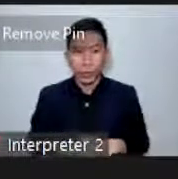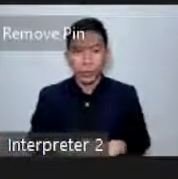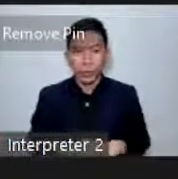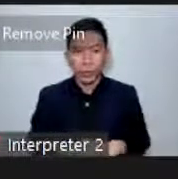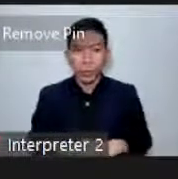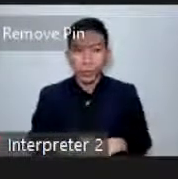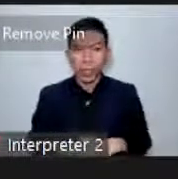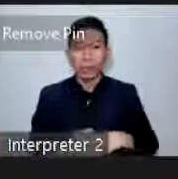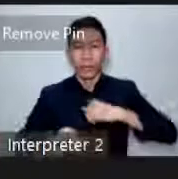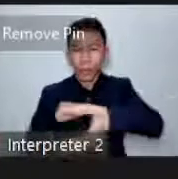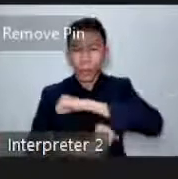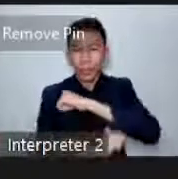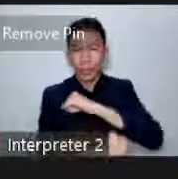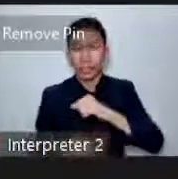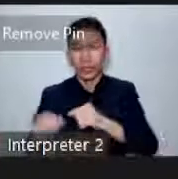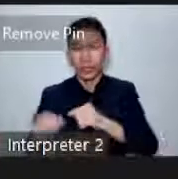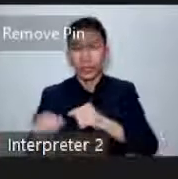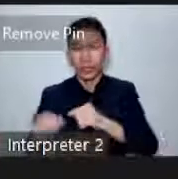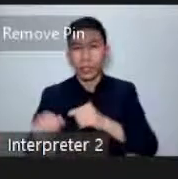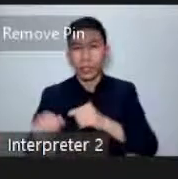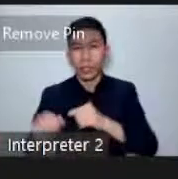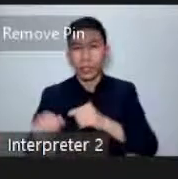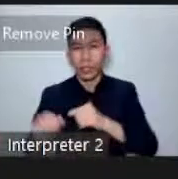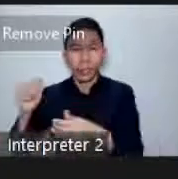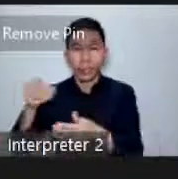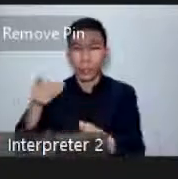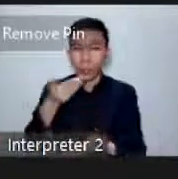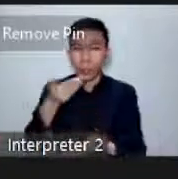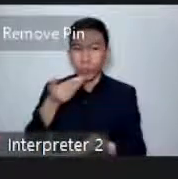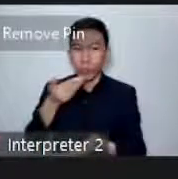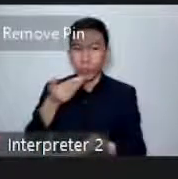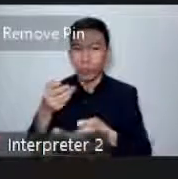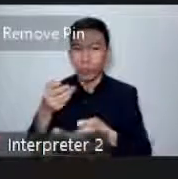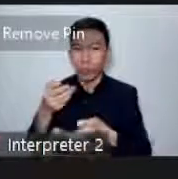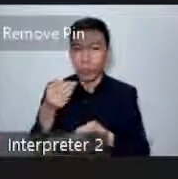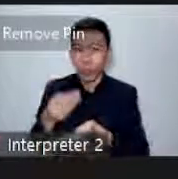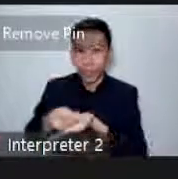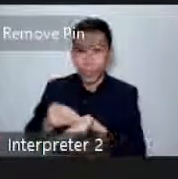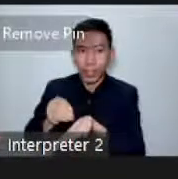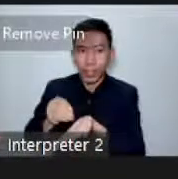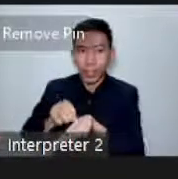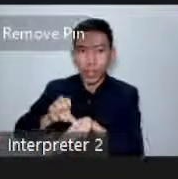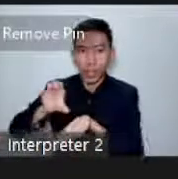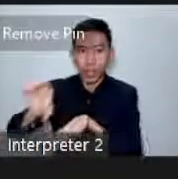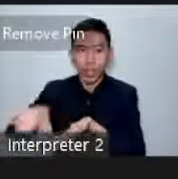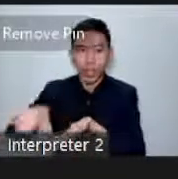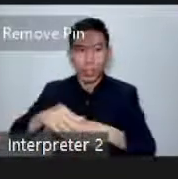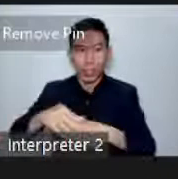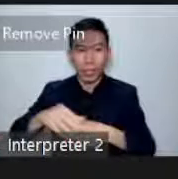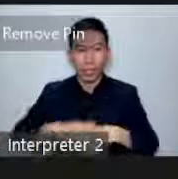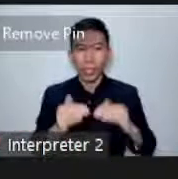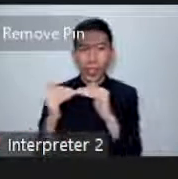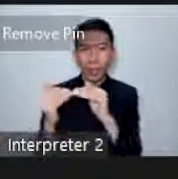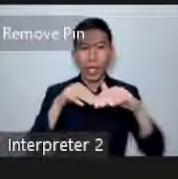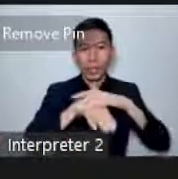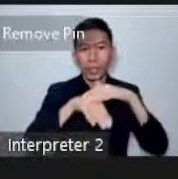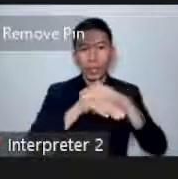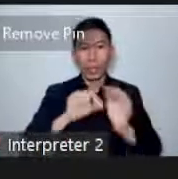and sustained financing, equitable access to quality services across the cancer control